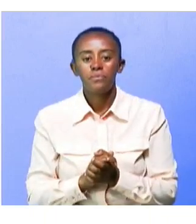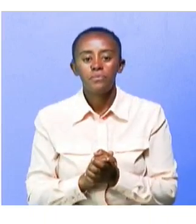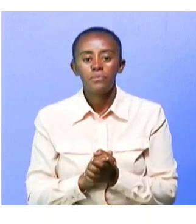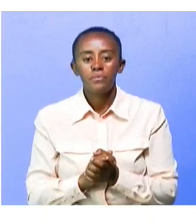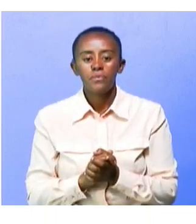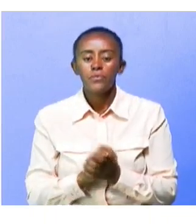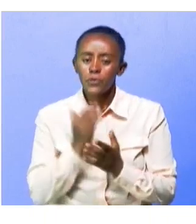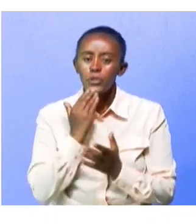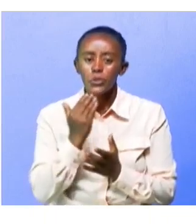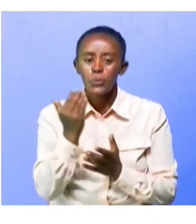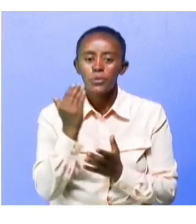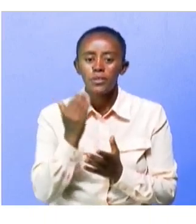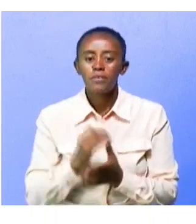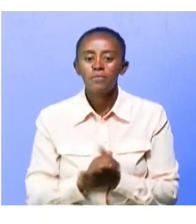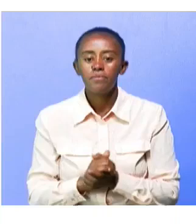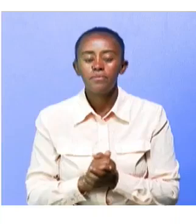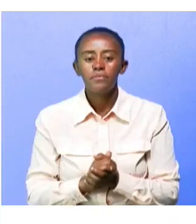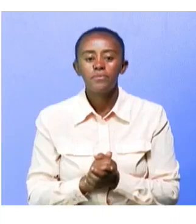Good.